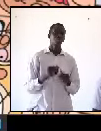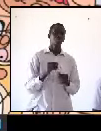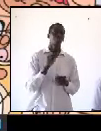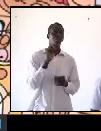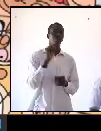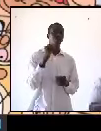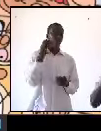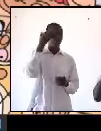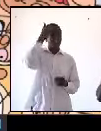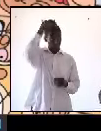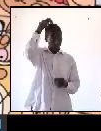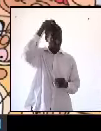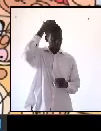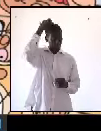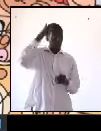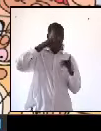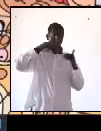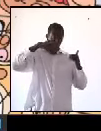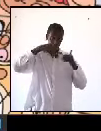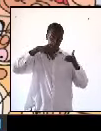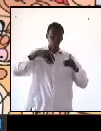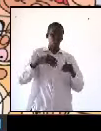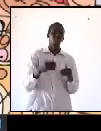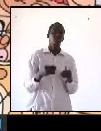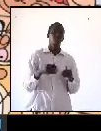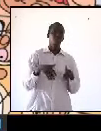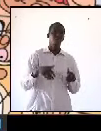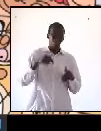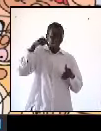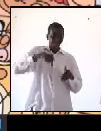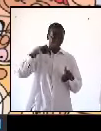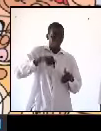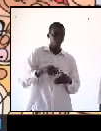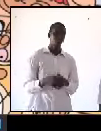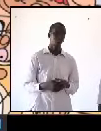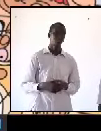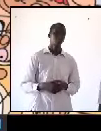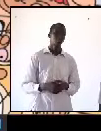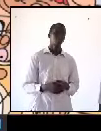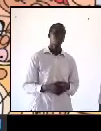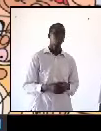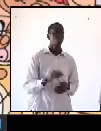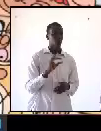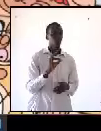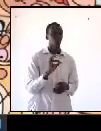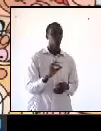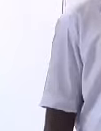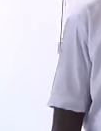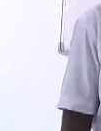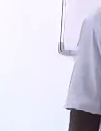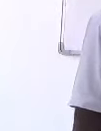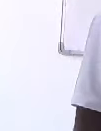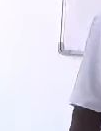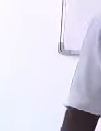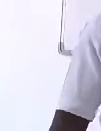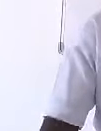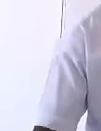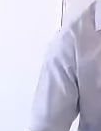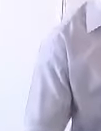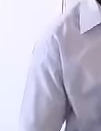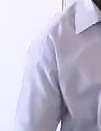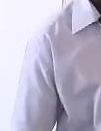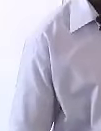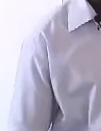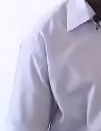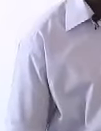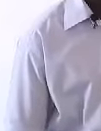the frontal lobe, that is the face part of it. We have the thalamus, the hypothalamus, and then